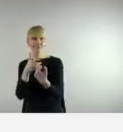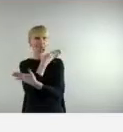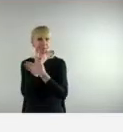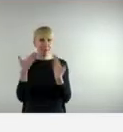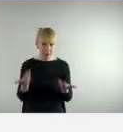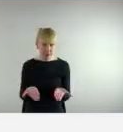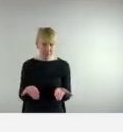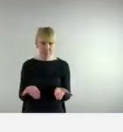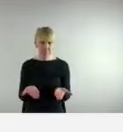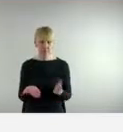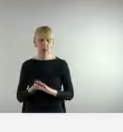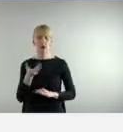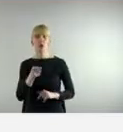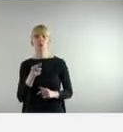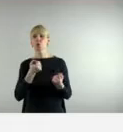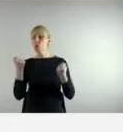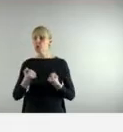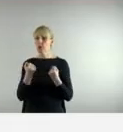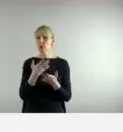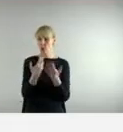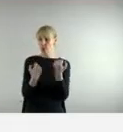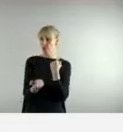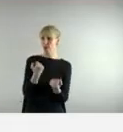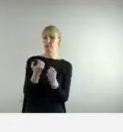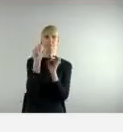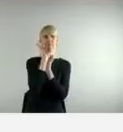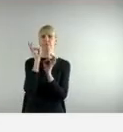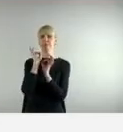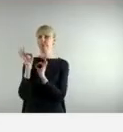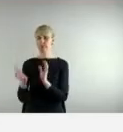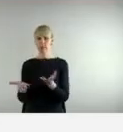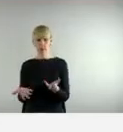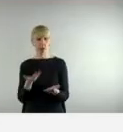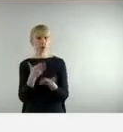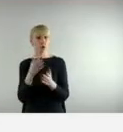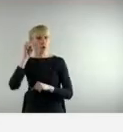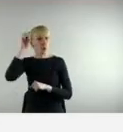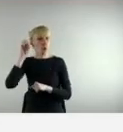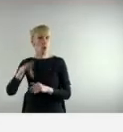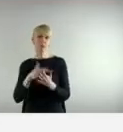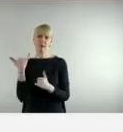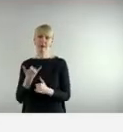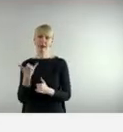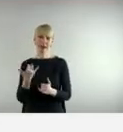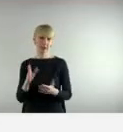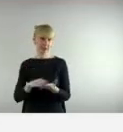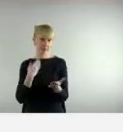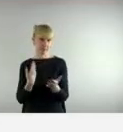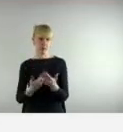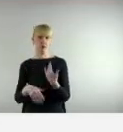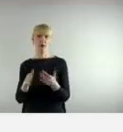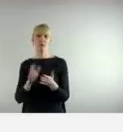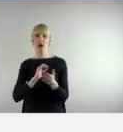is challenging and becomes significantly worse in event of an ECOM failure.